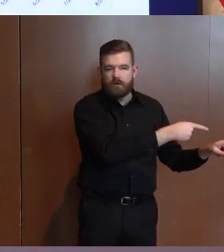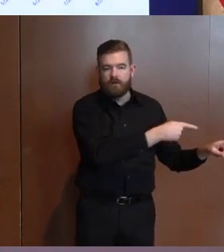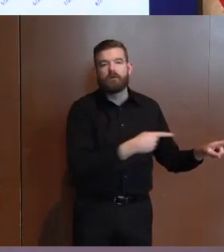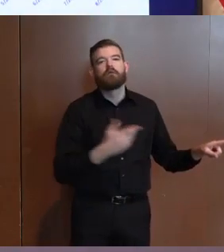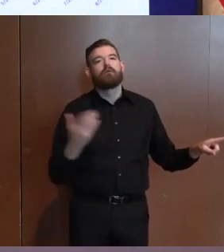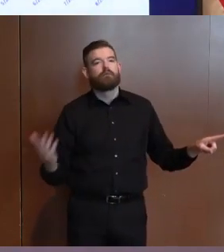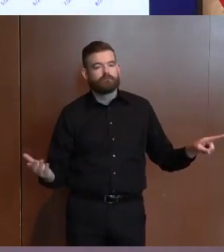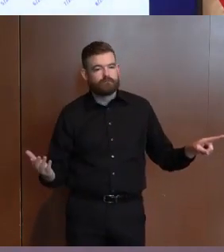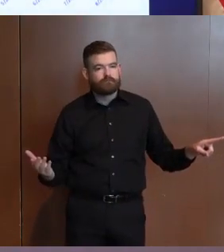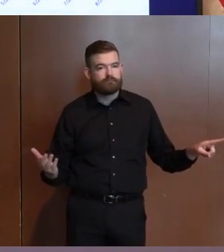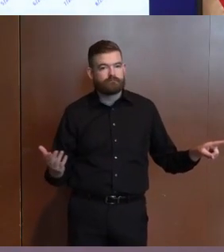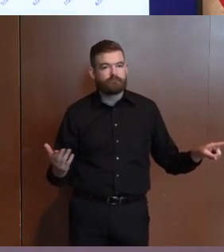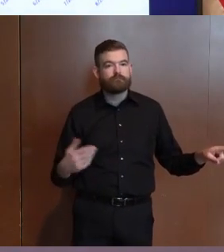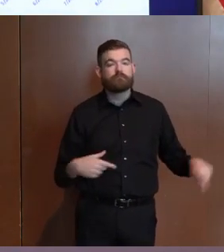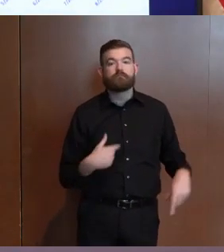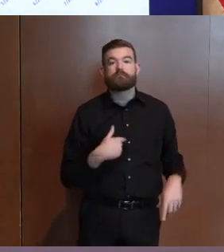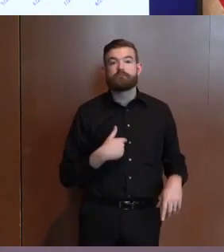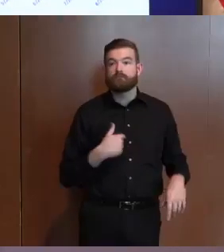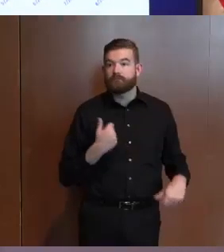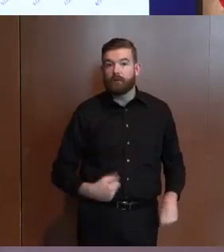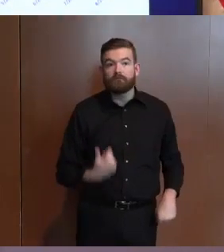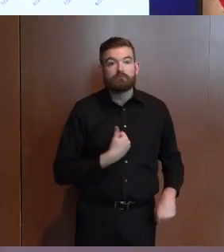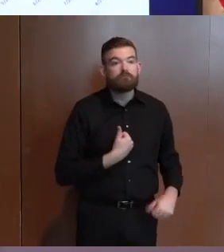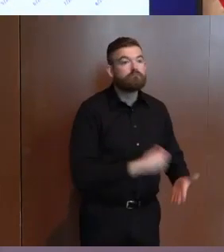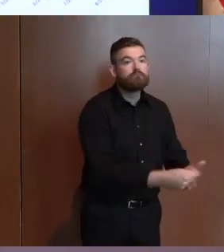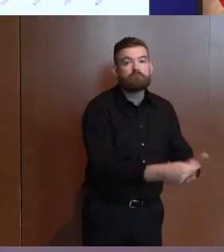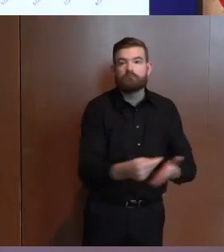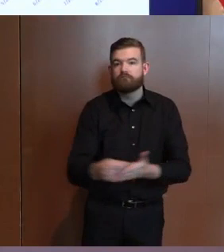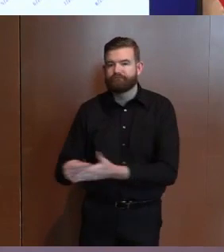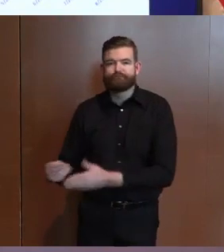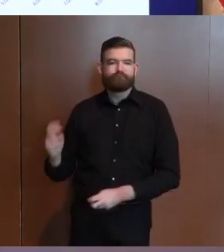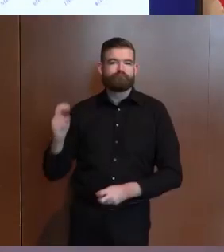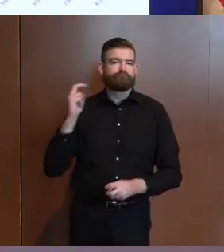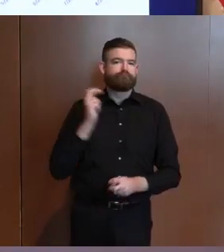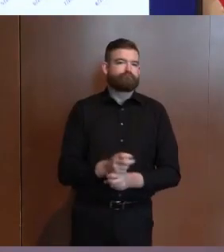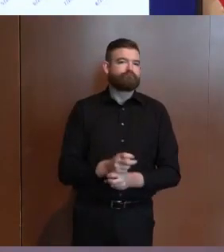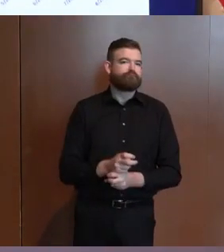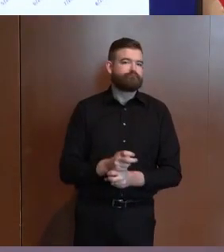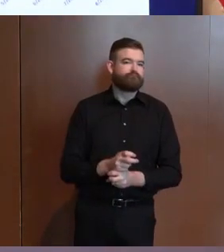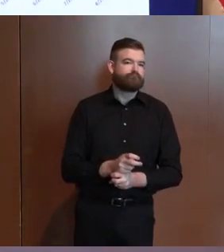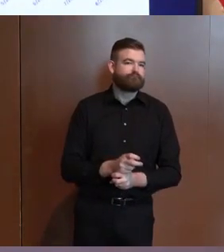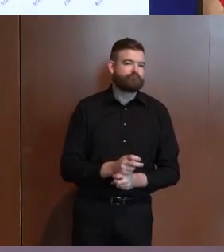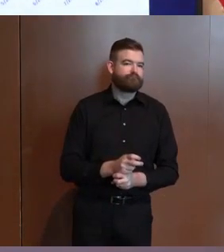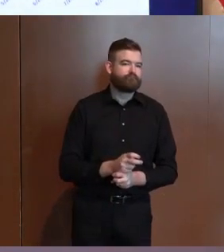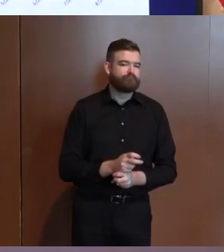not alone in that respect. This doesn't include, again, Matt, remember, this doesn't include